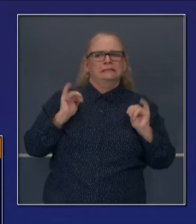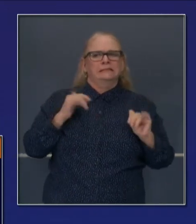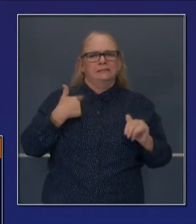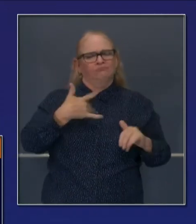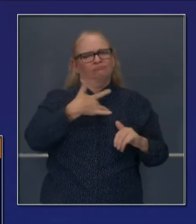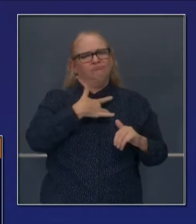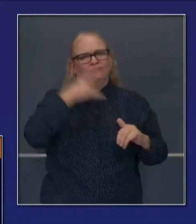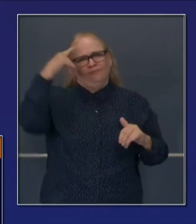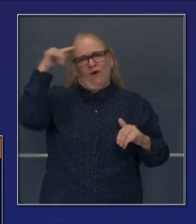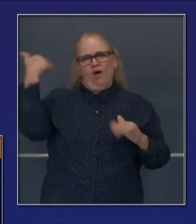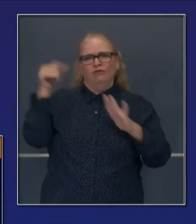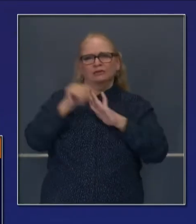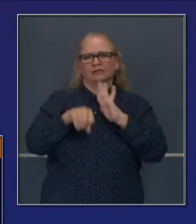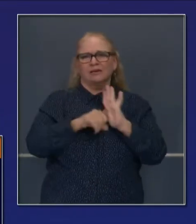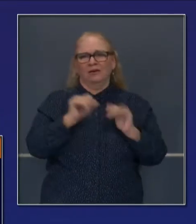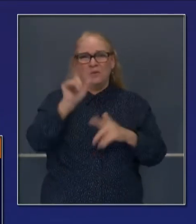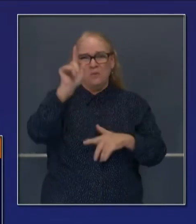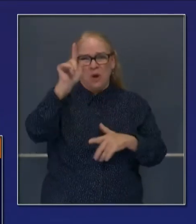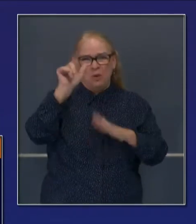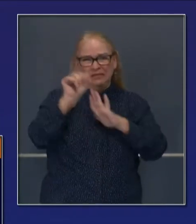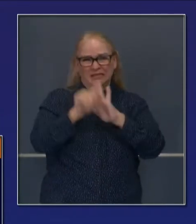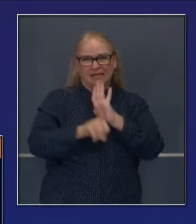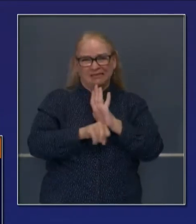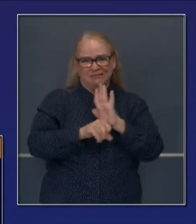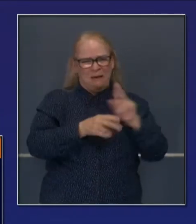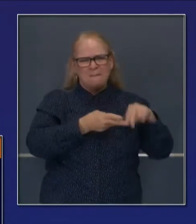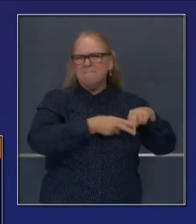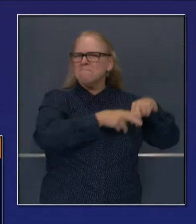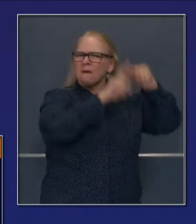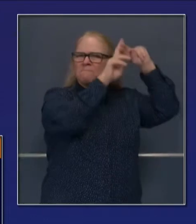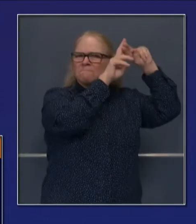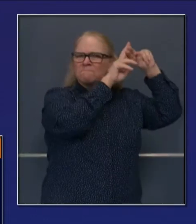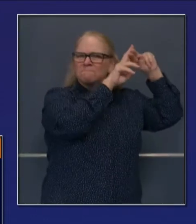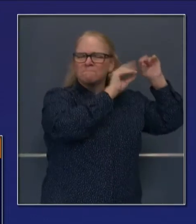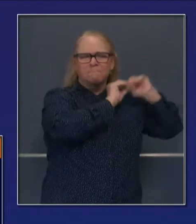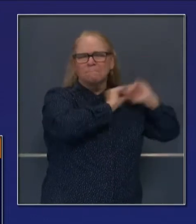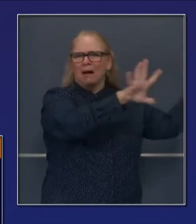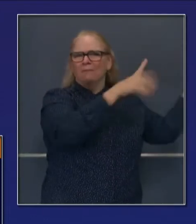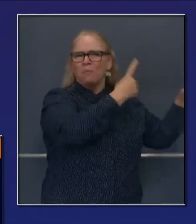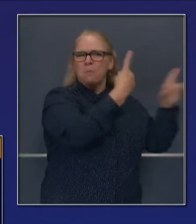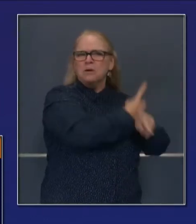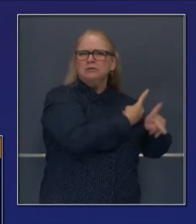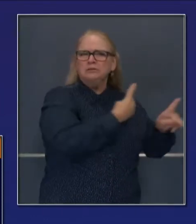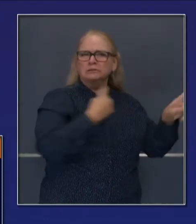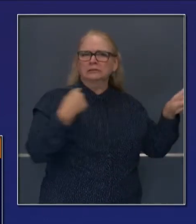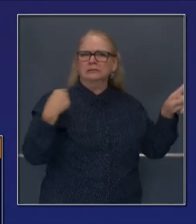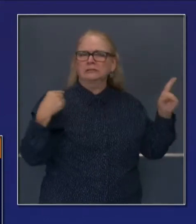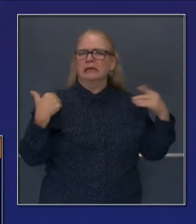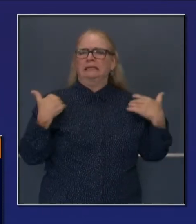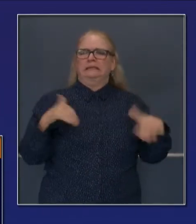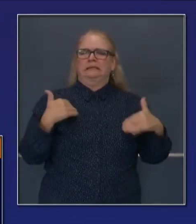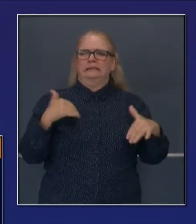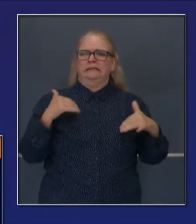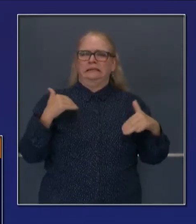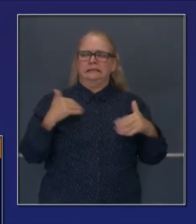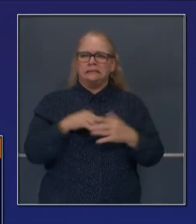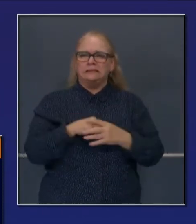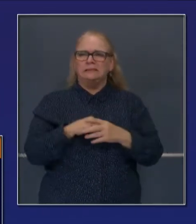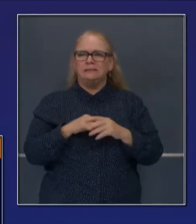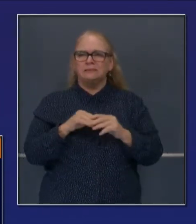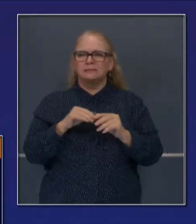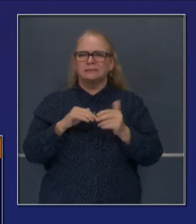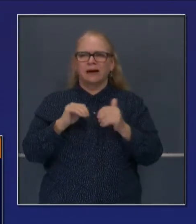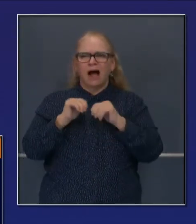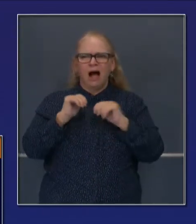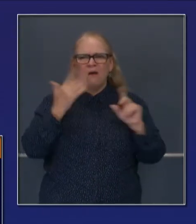21 states have seen an increase in transmission rates of COVID-19. We're seeing this, by the way, not just across the